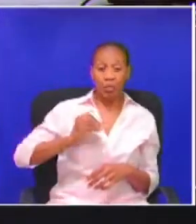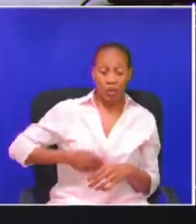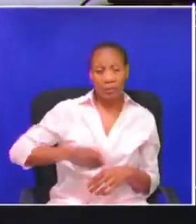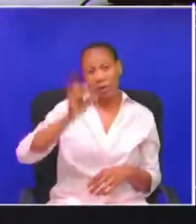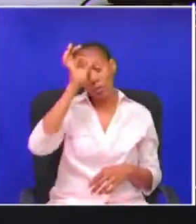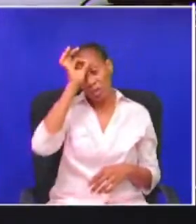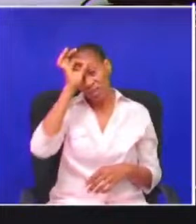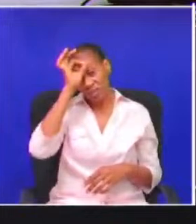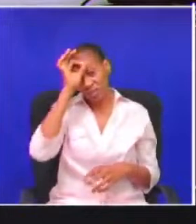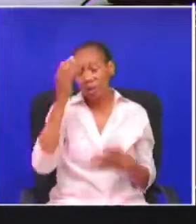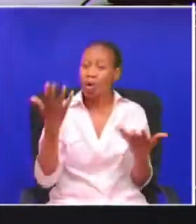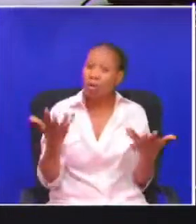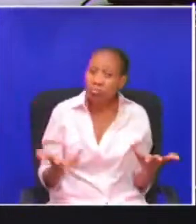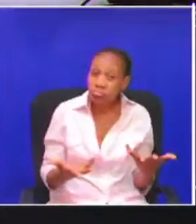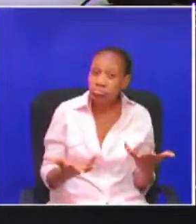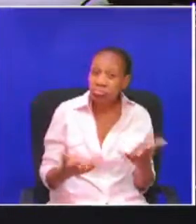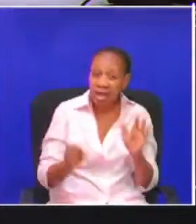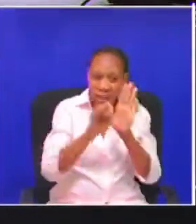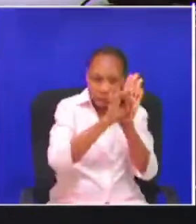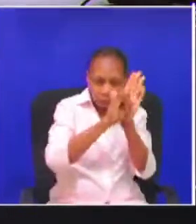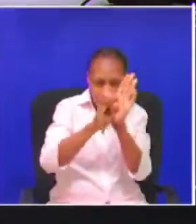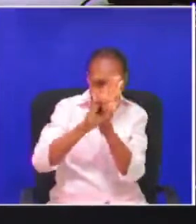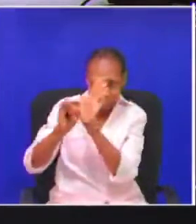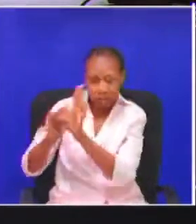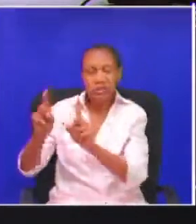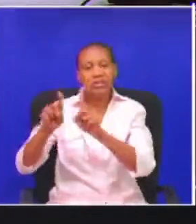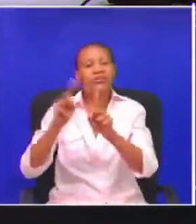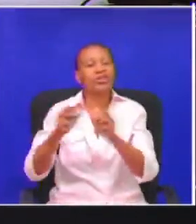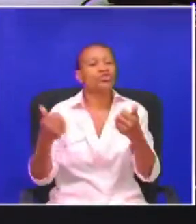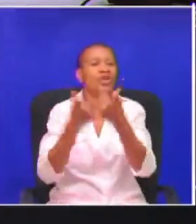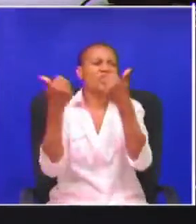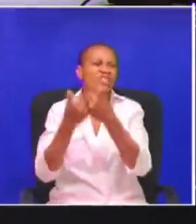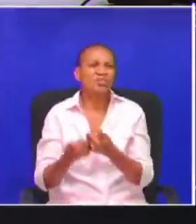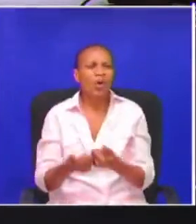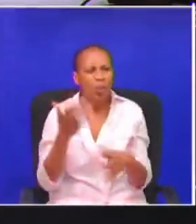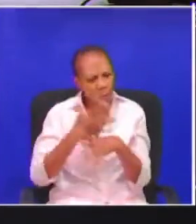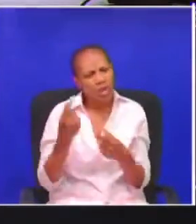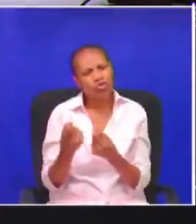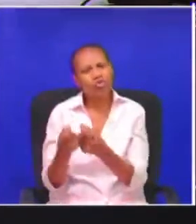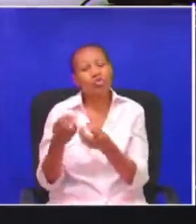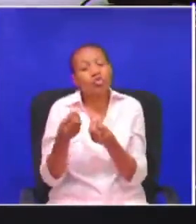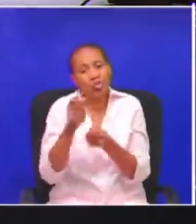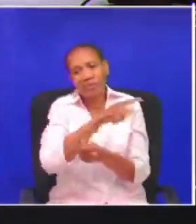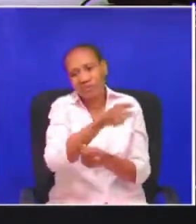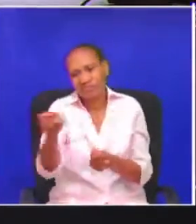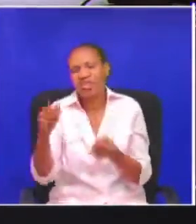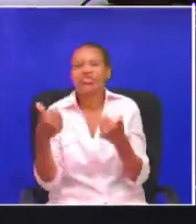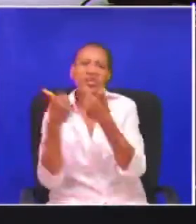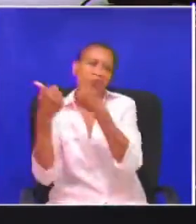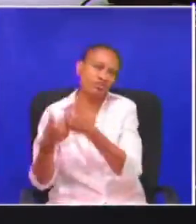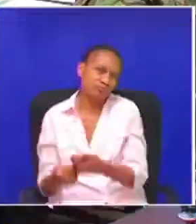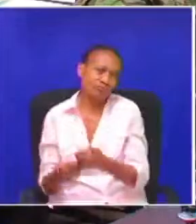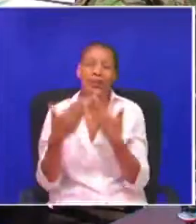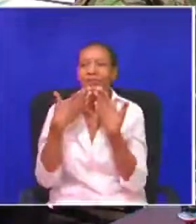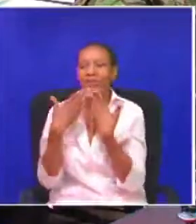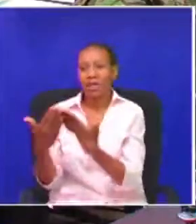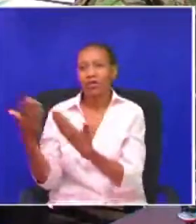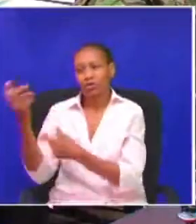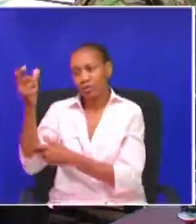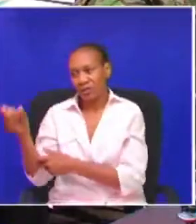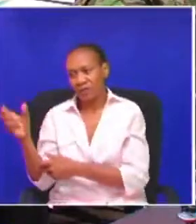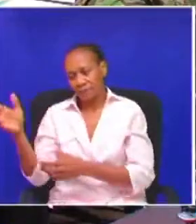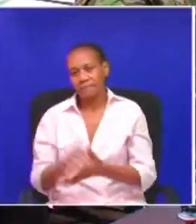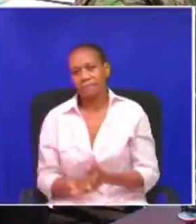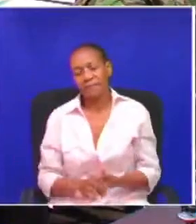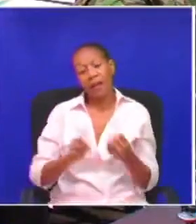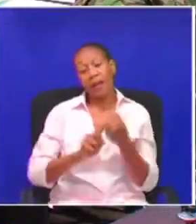who, having identified these types of problems, are doing something about it. Thank you, Honorable Speaker. Thank you, Mr. President. The